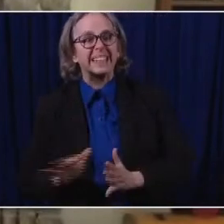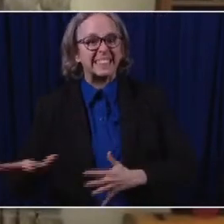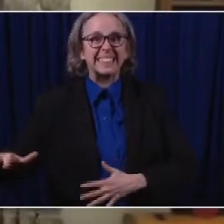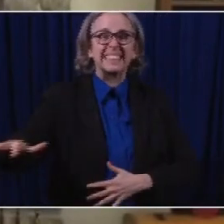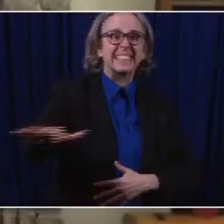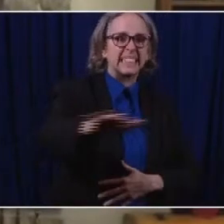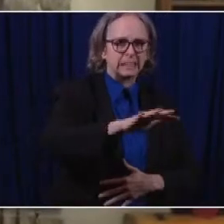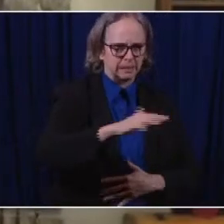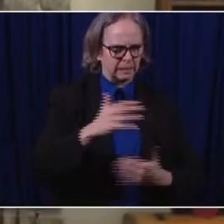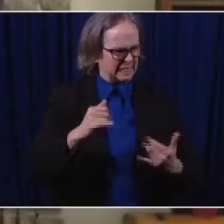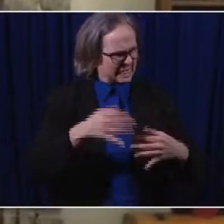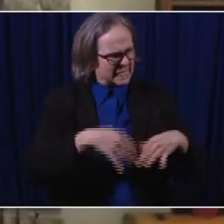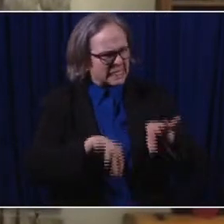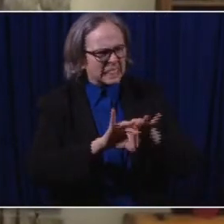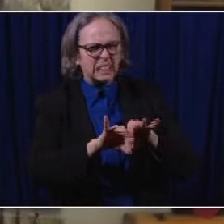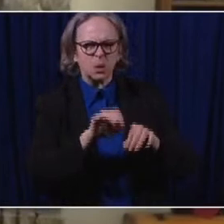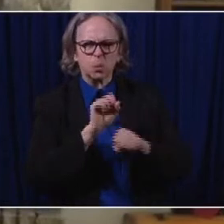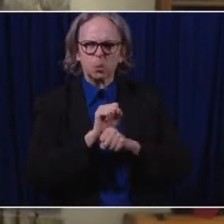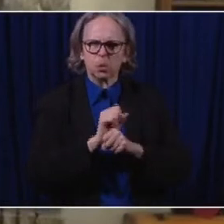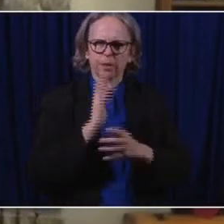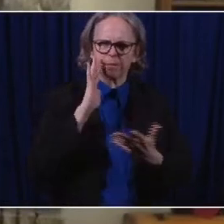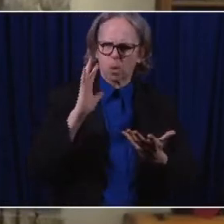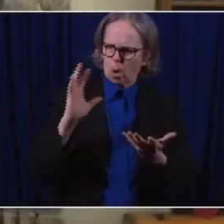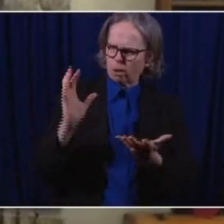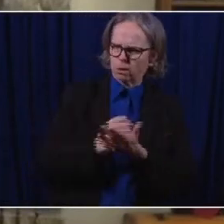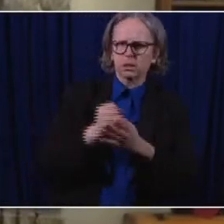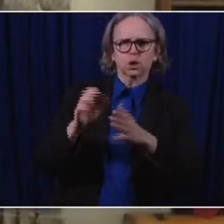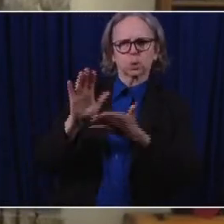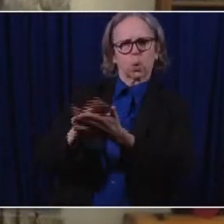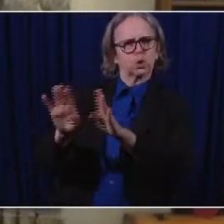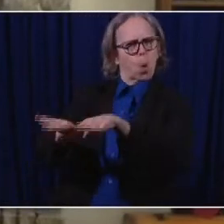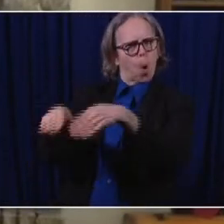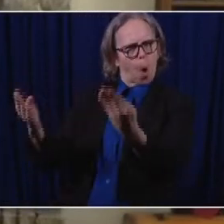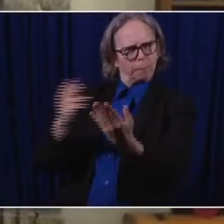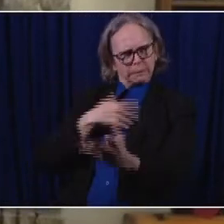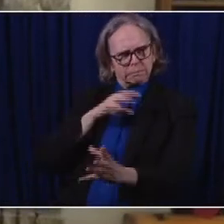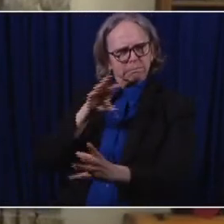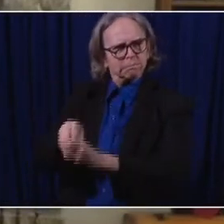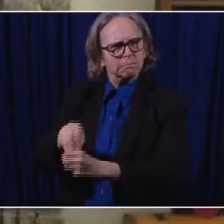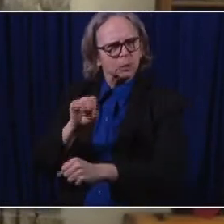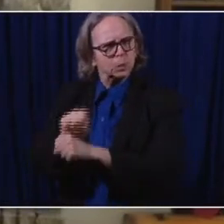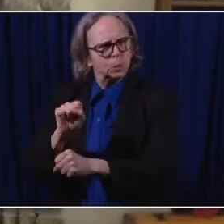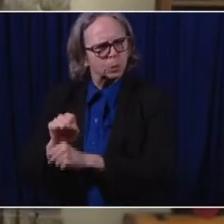of our schools and do such a great job, K through 12 students.